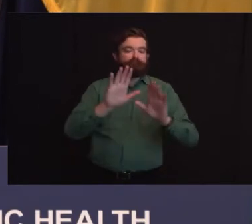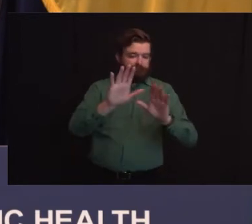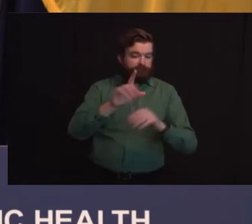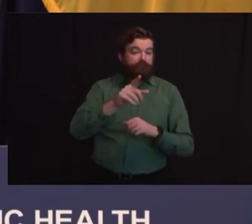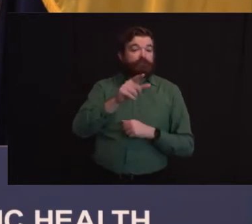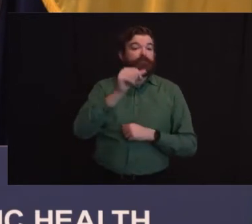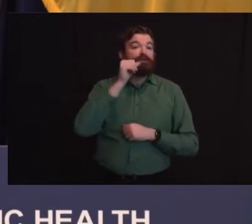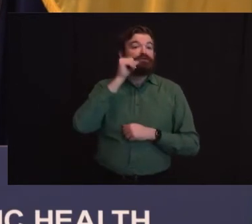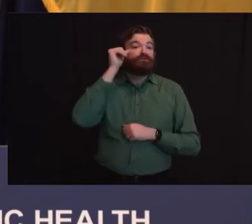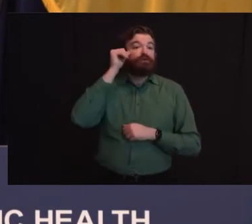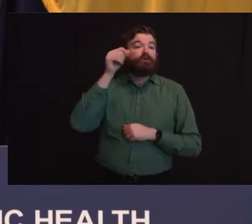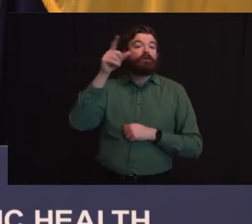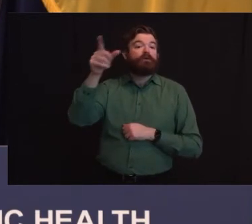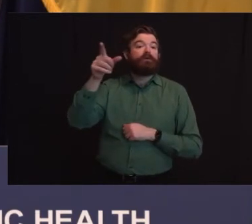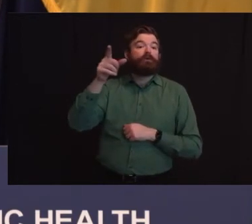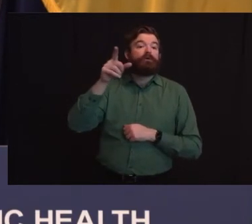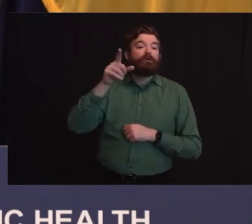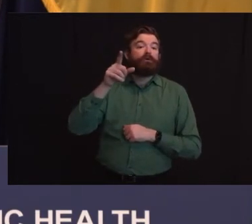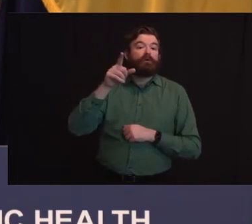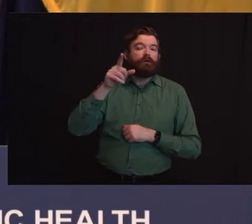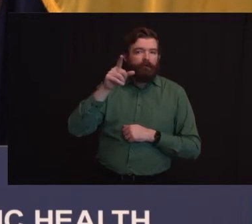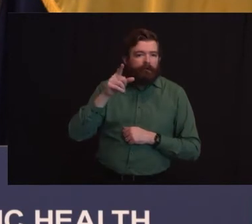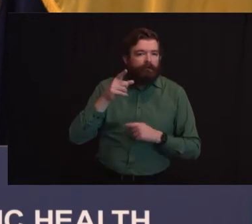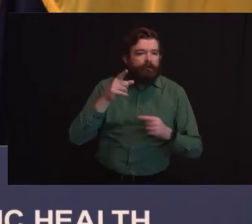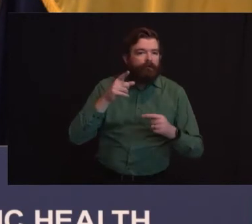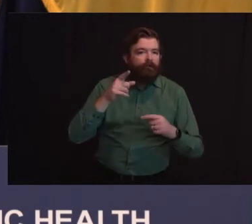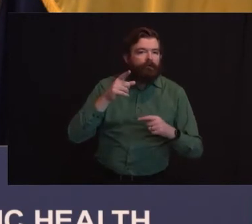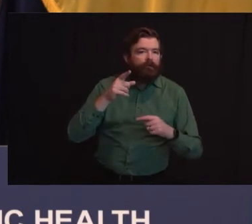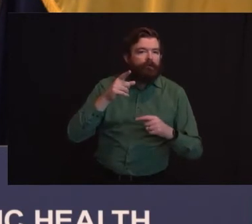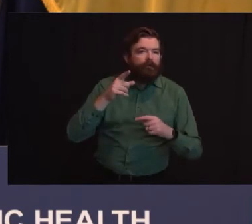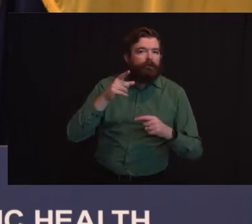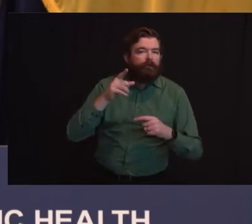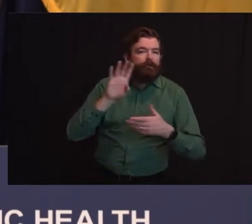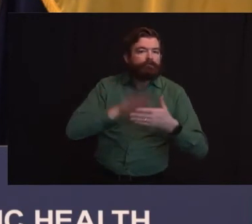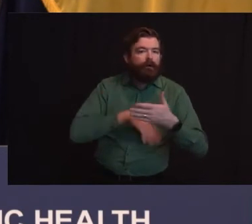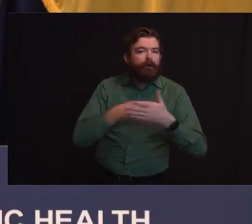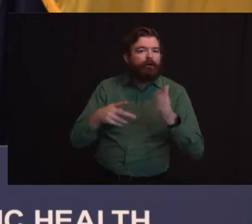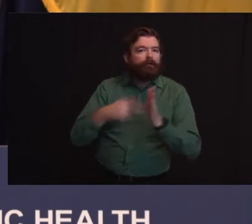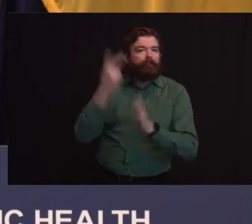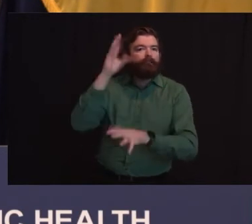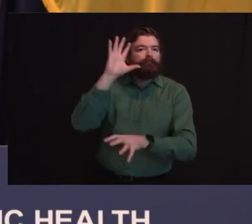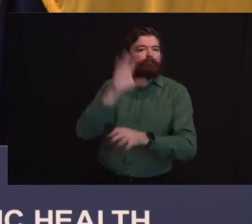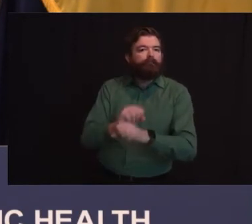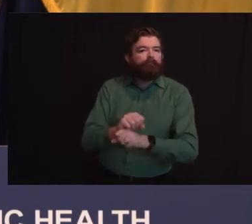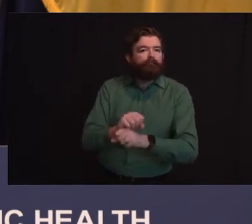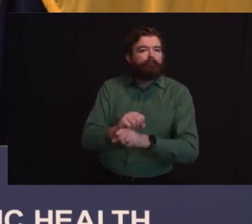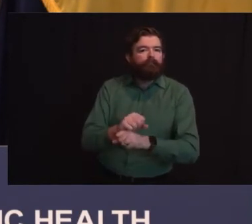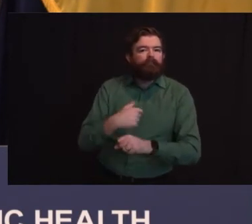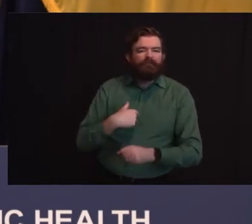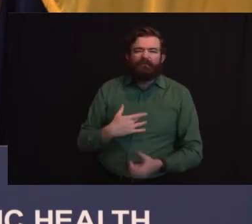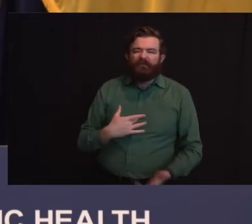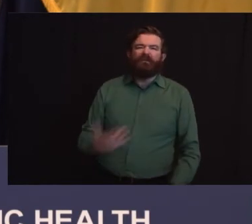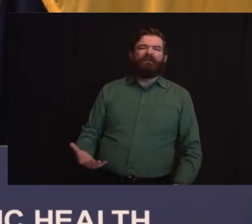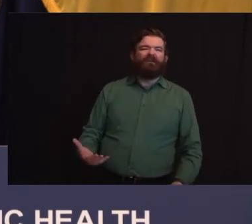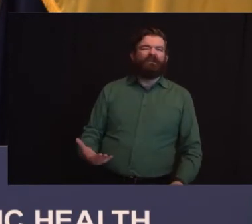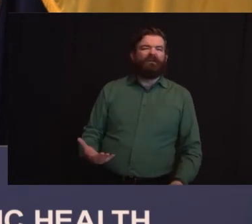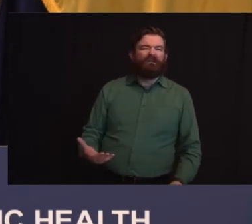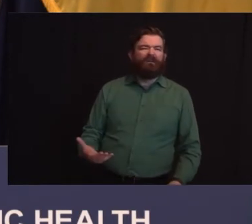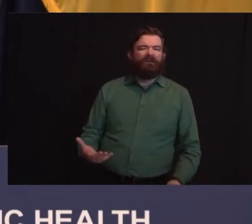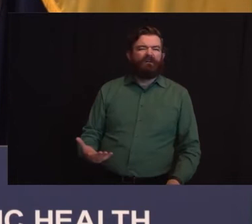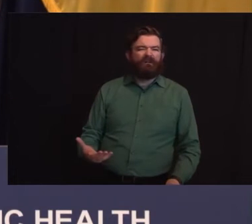annoying, and I know, forget about me being annoyed, folks out there who were impacted by that, that's something that